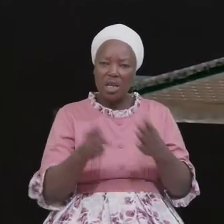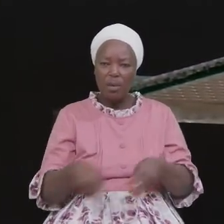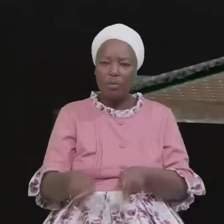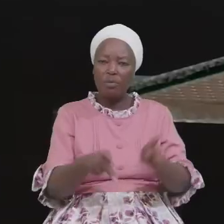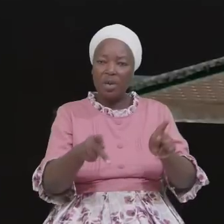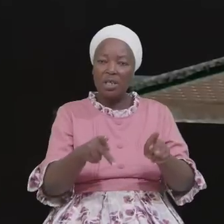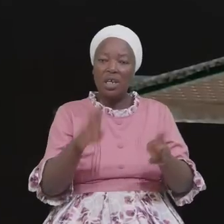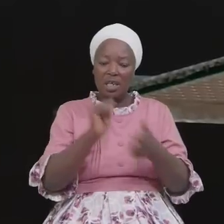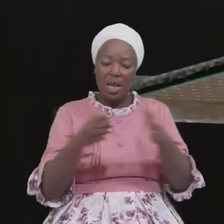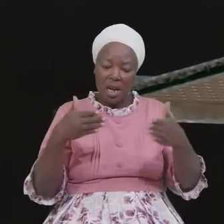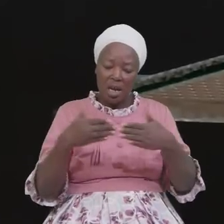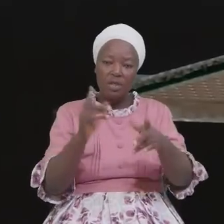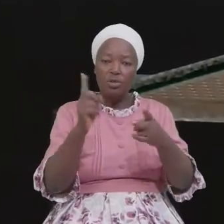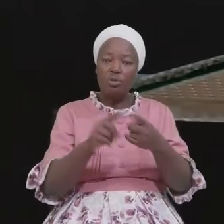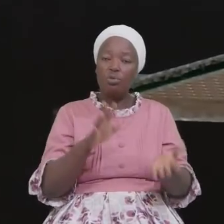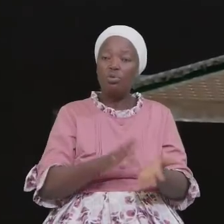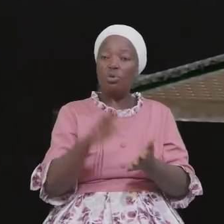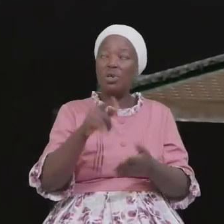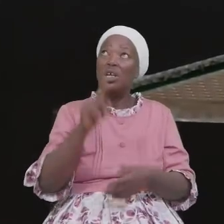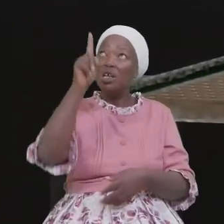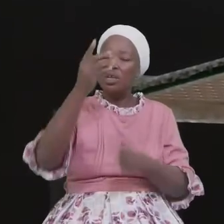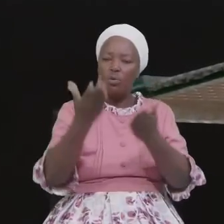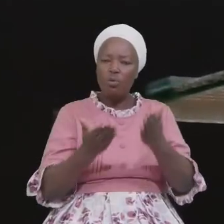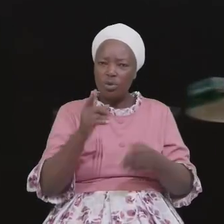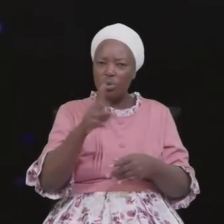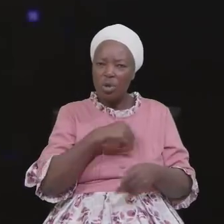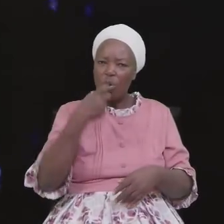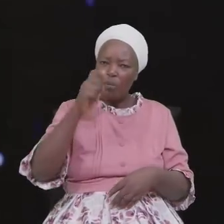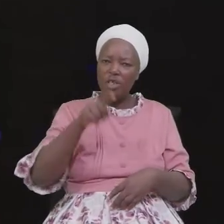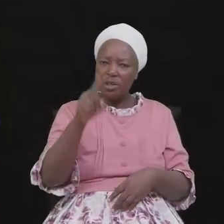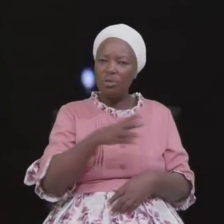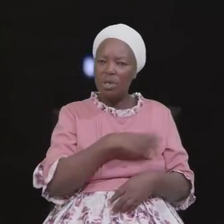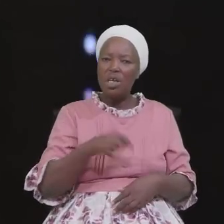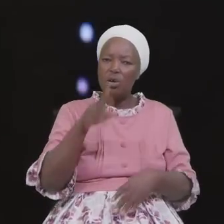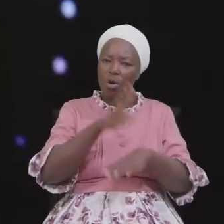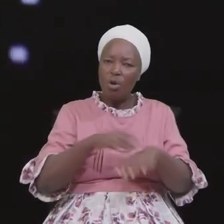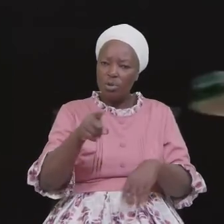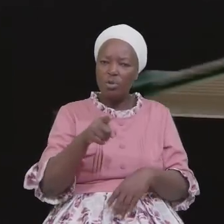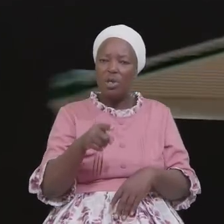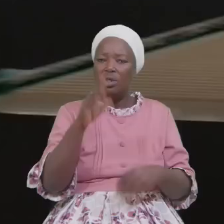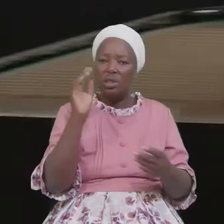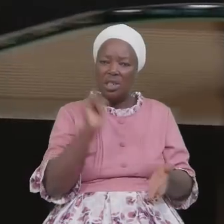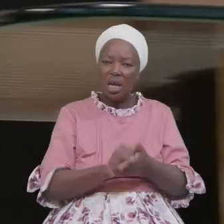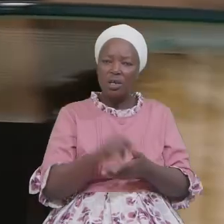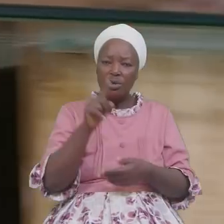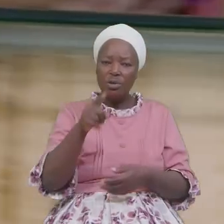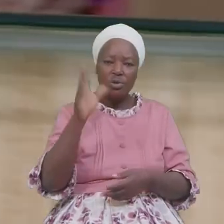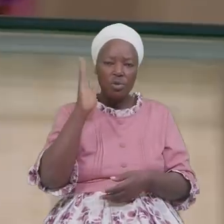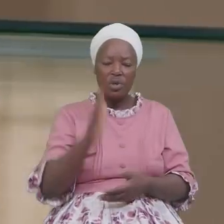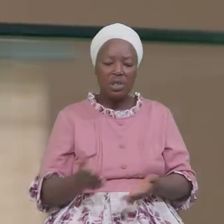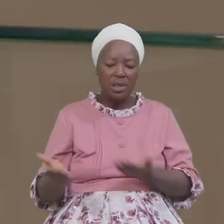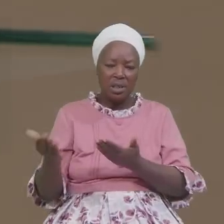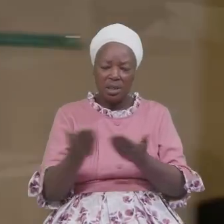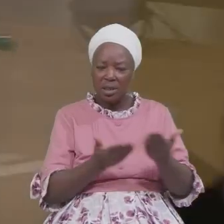that leads to glory. He wants you, he commands you, he calls you that you will